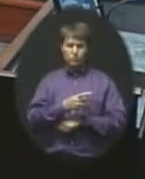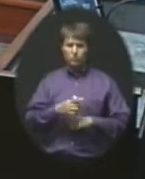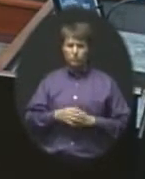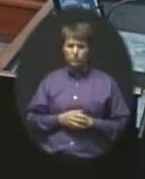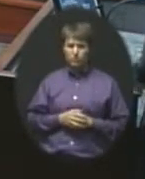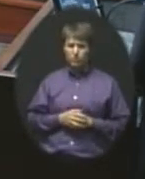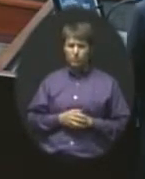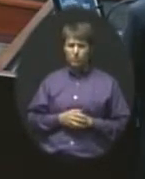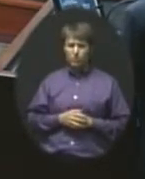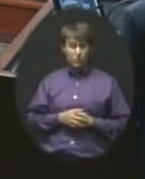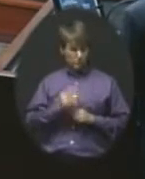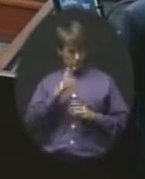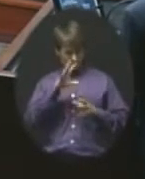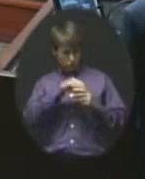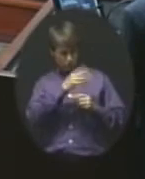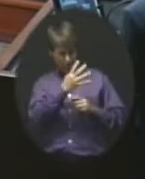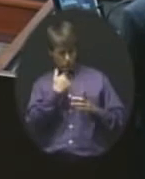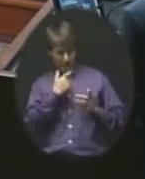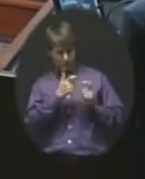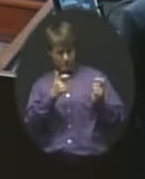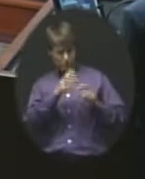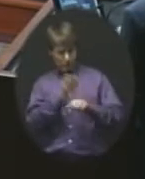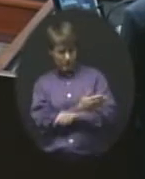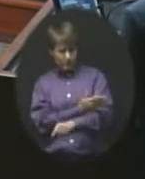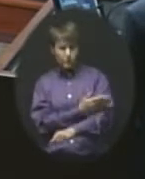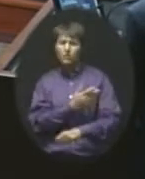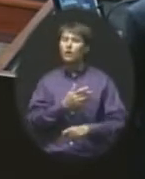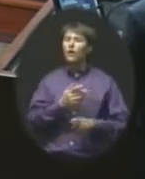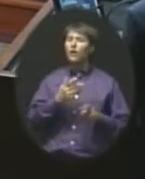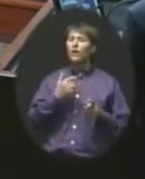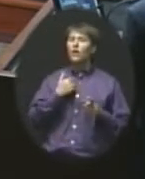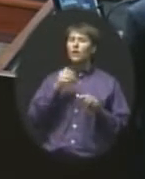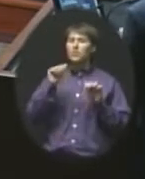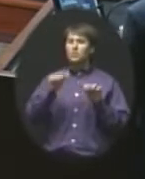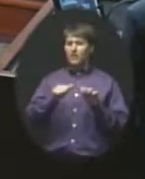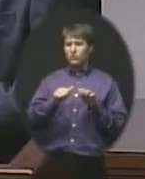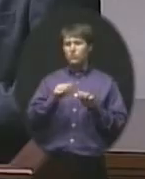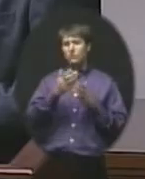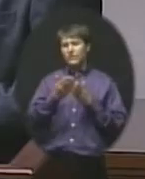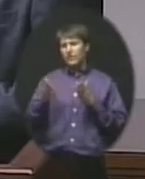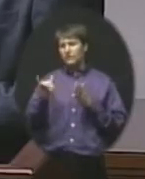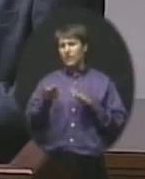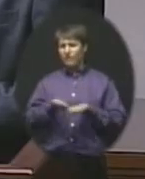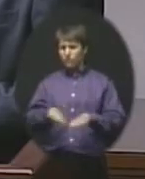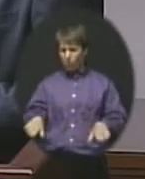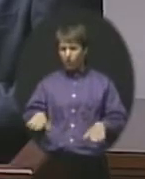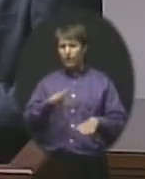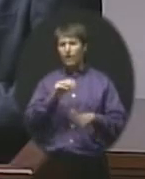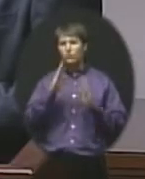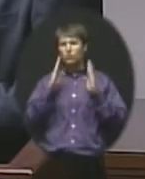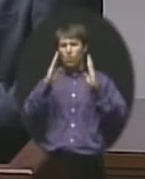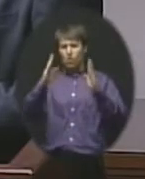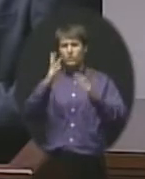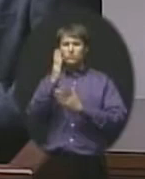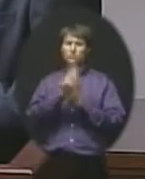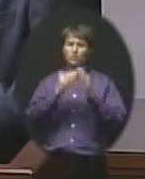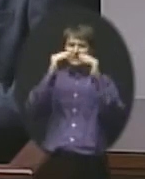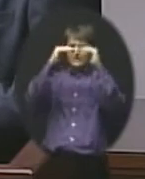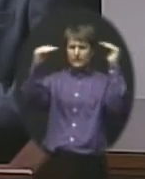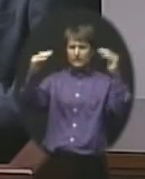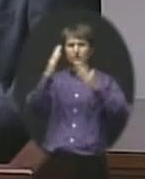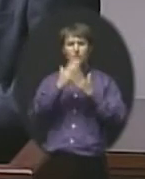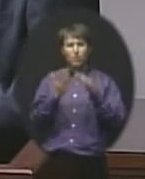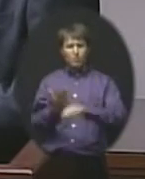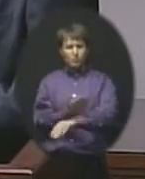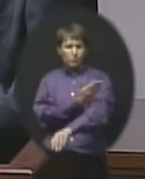the four that have the major renovations? Not, there's a potential that items such as flooring and corridors, some ceilings, some improvement